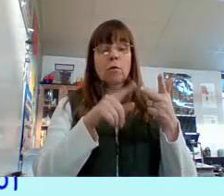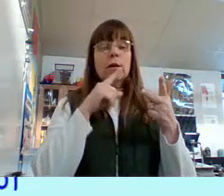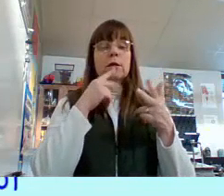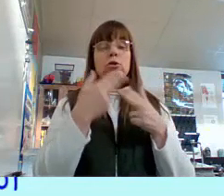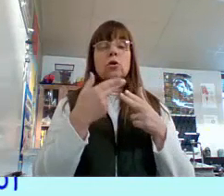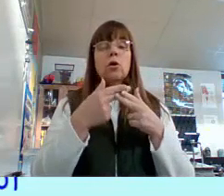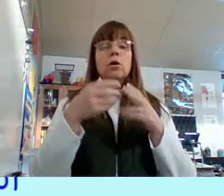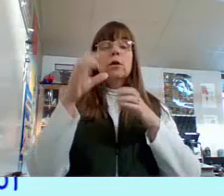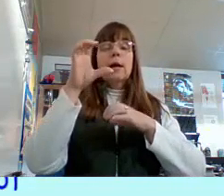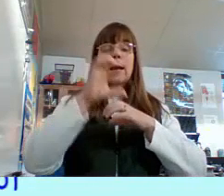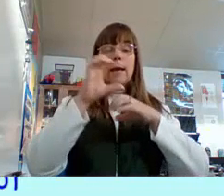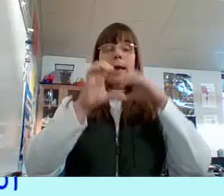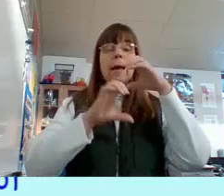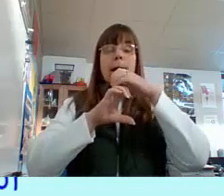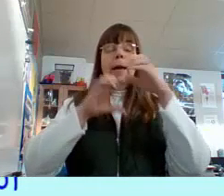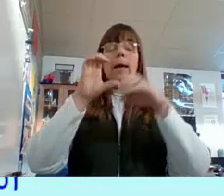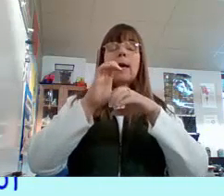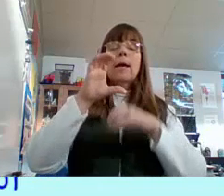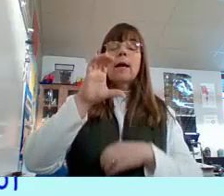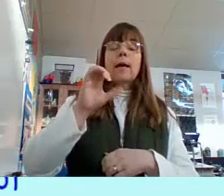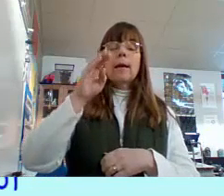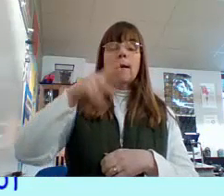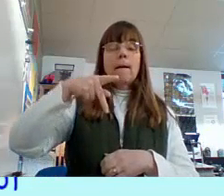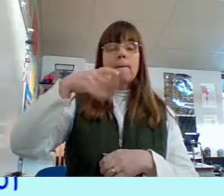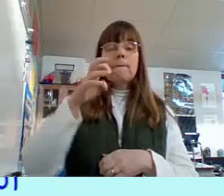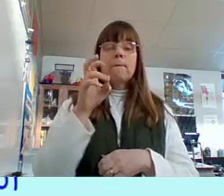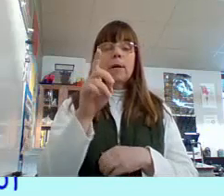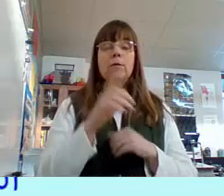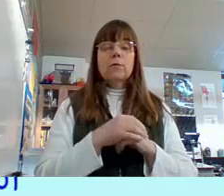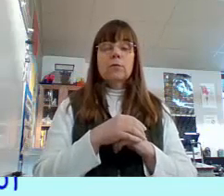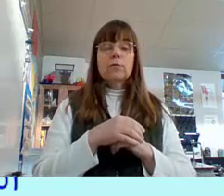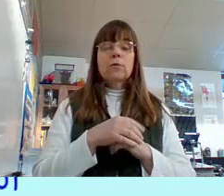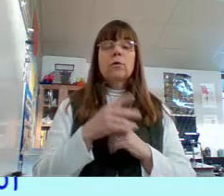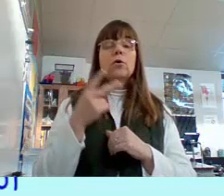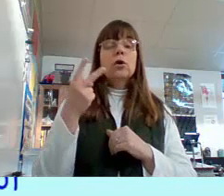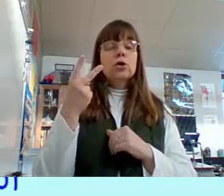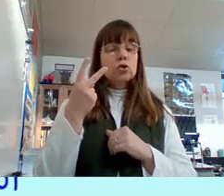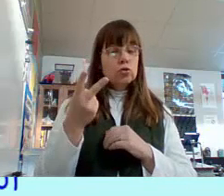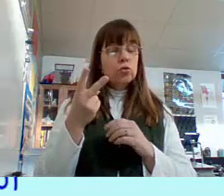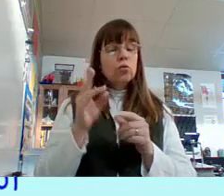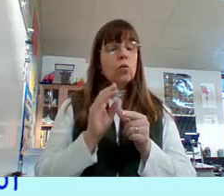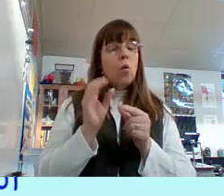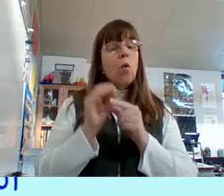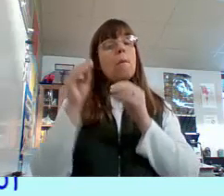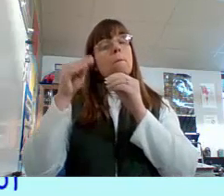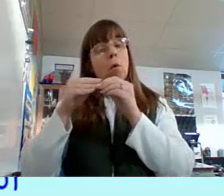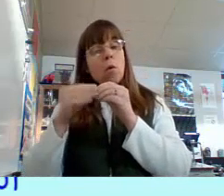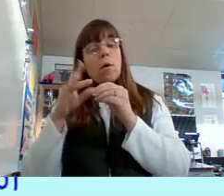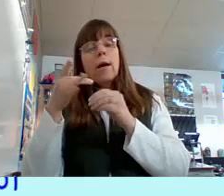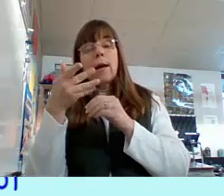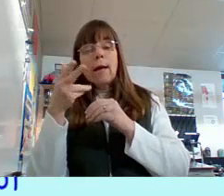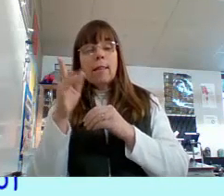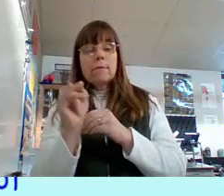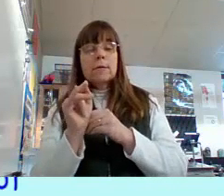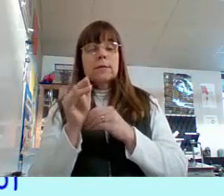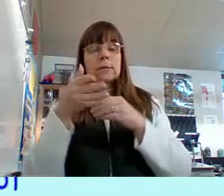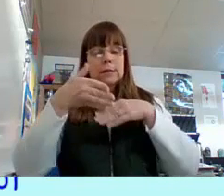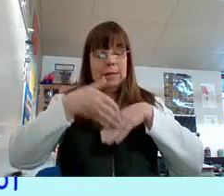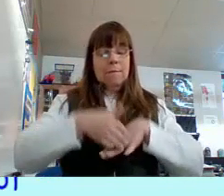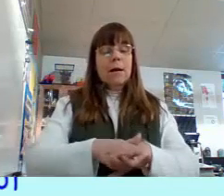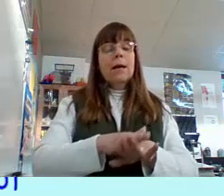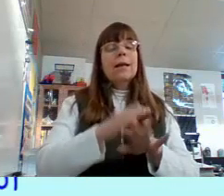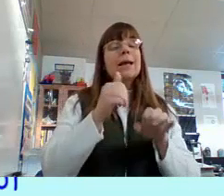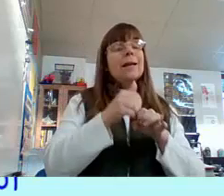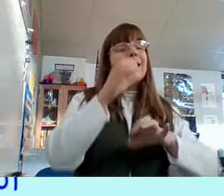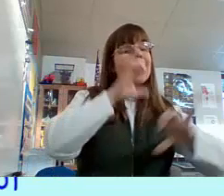elements that are chemically combined. They have different properties than the elements that form them. So if you think about it, water is